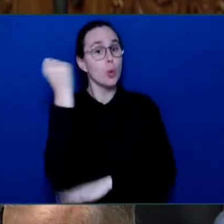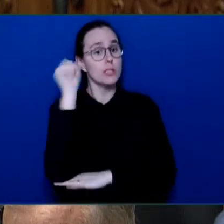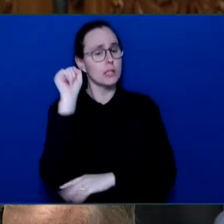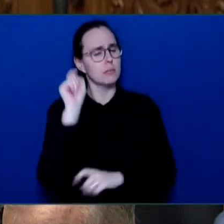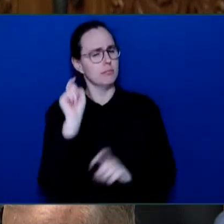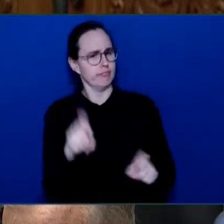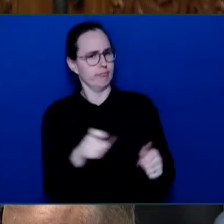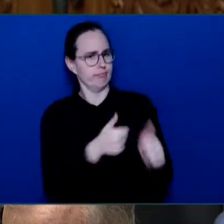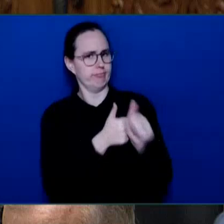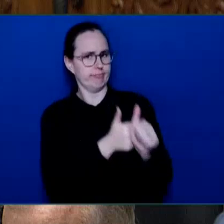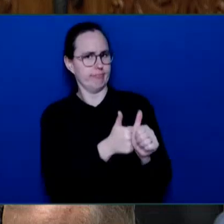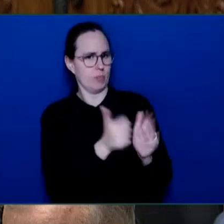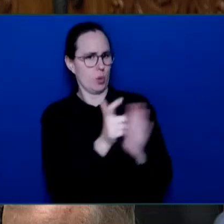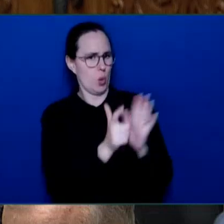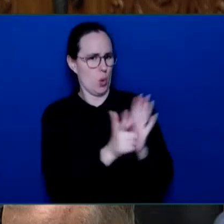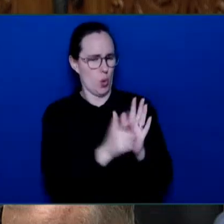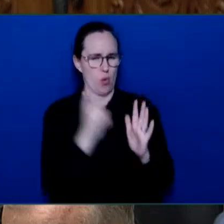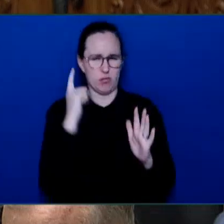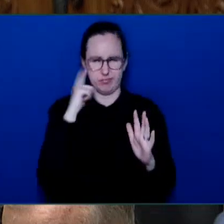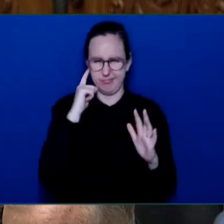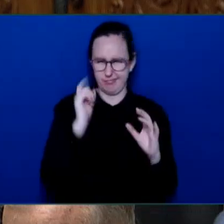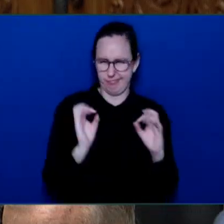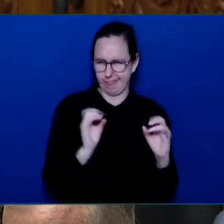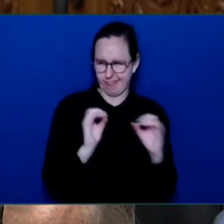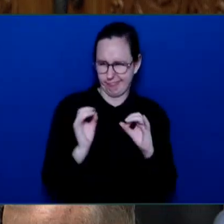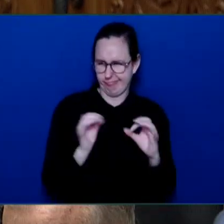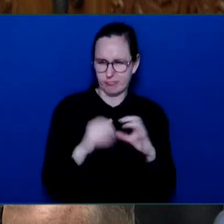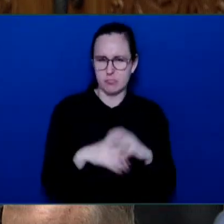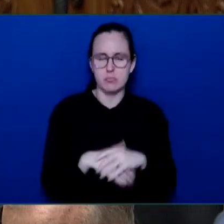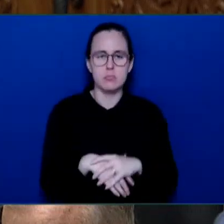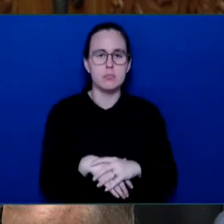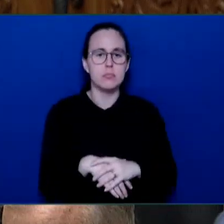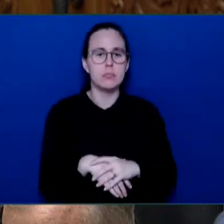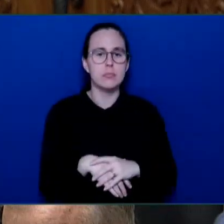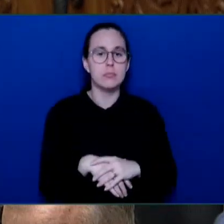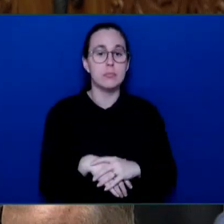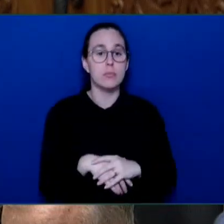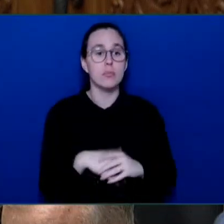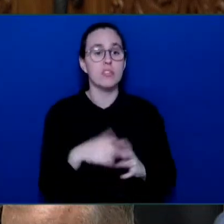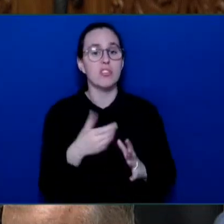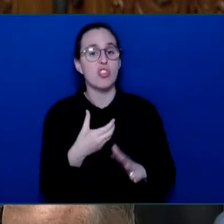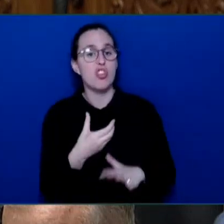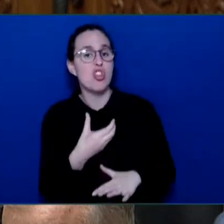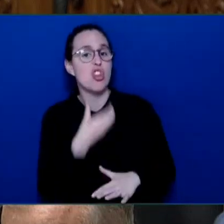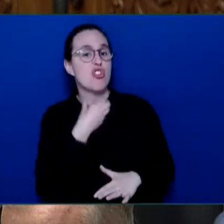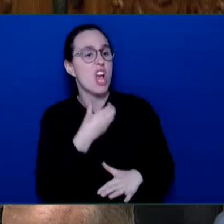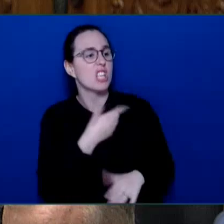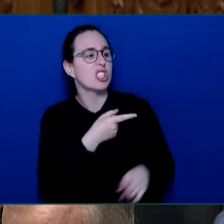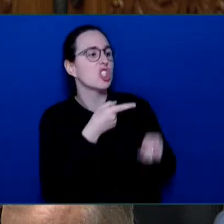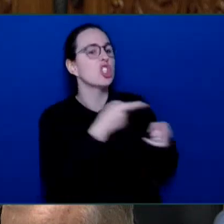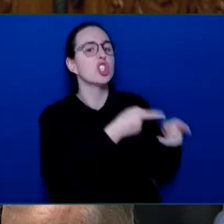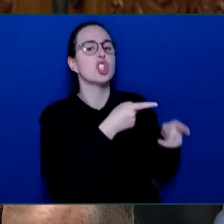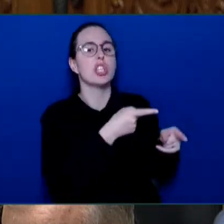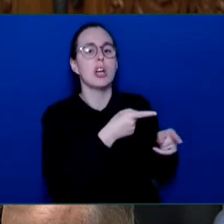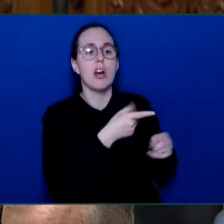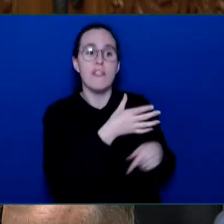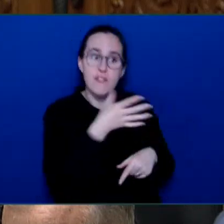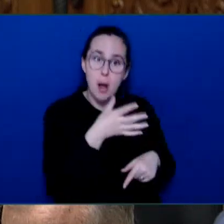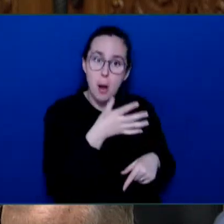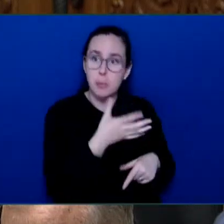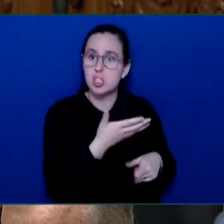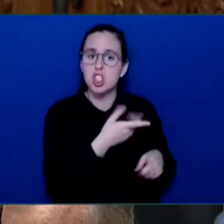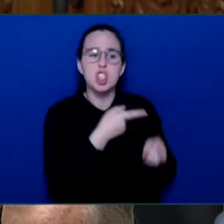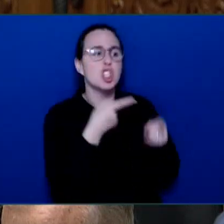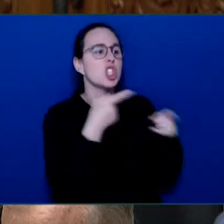against farm families, sabotaging farm equipment, and trespassing are completely unacceptable. We